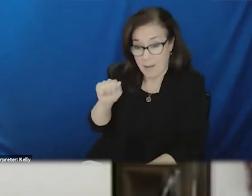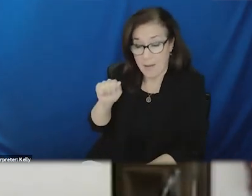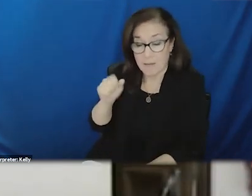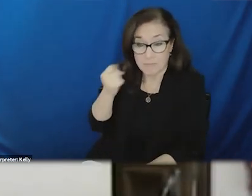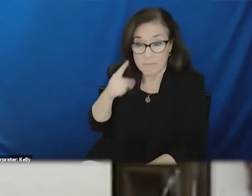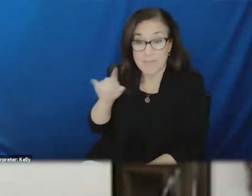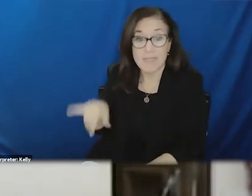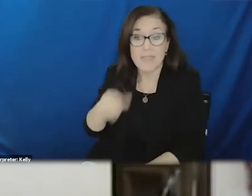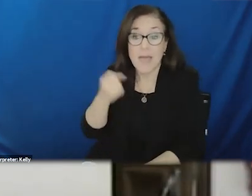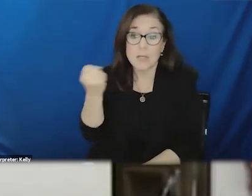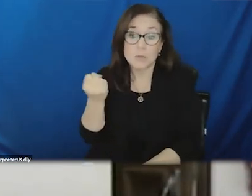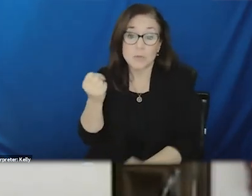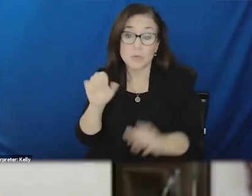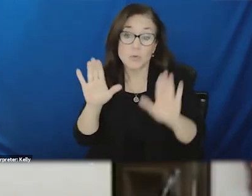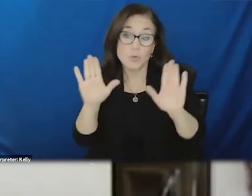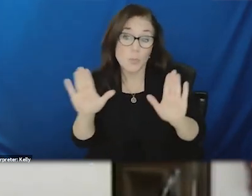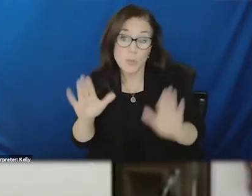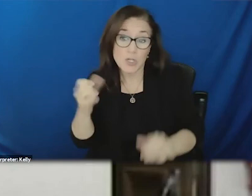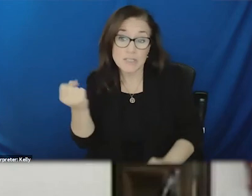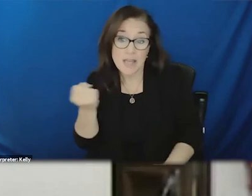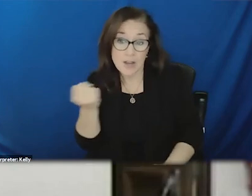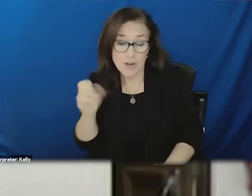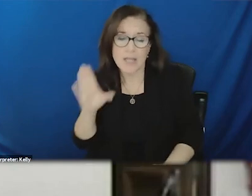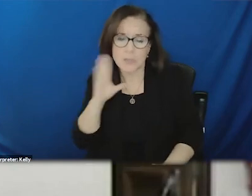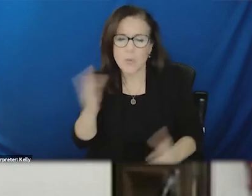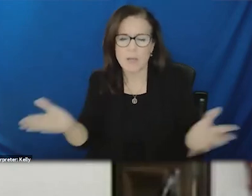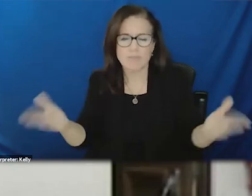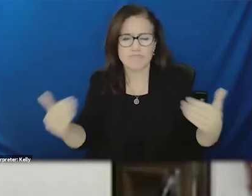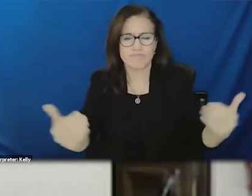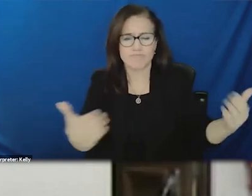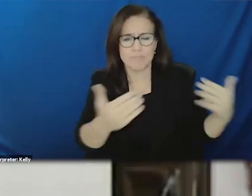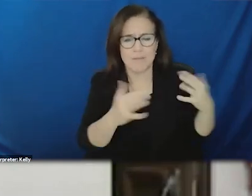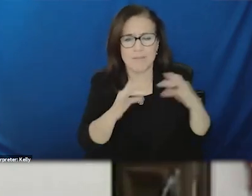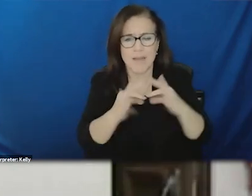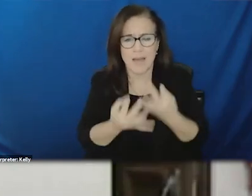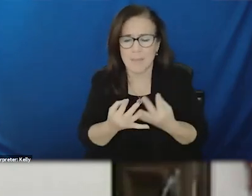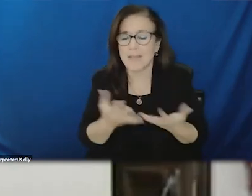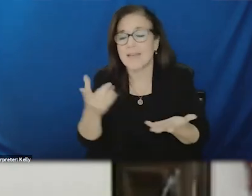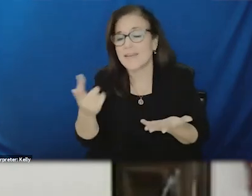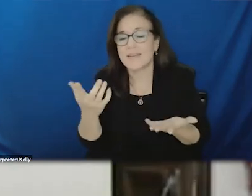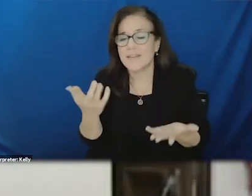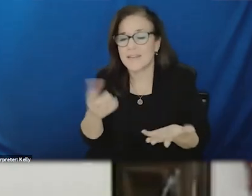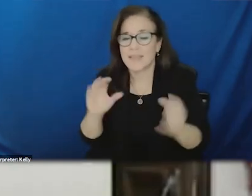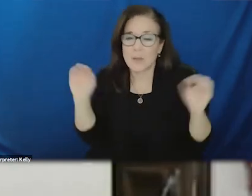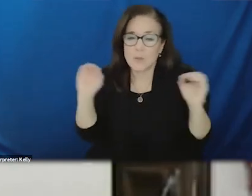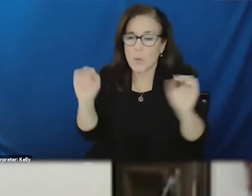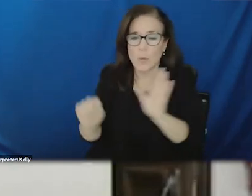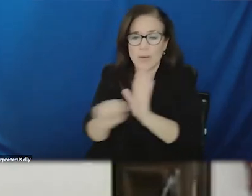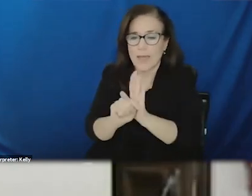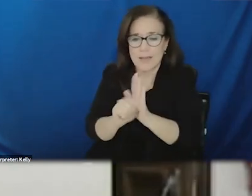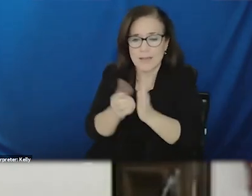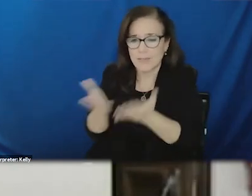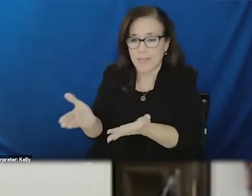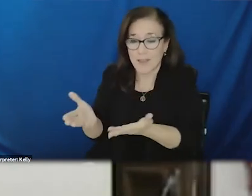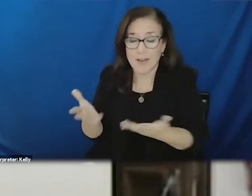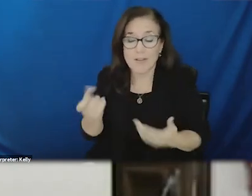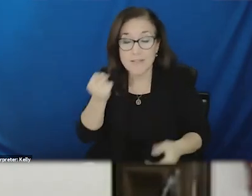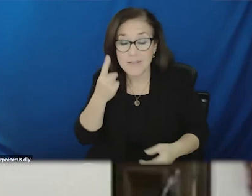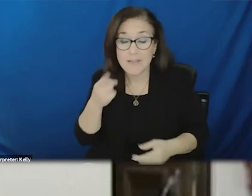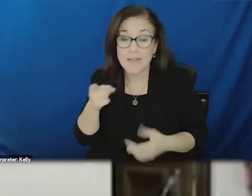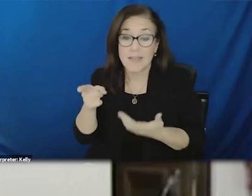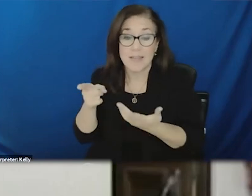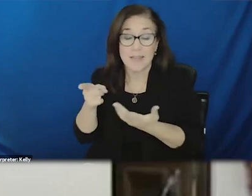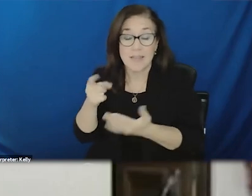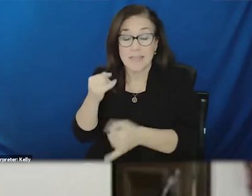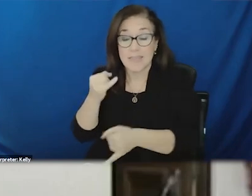our families, because I mean, you just can't go wrong. You just can't go wrong. The campus, the teachers